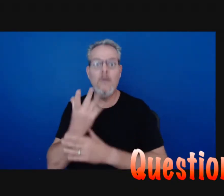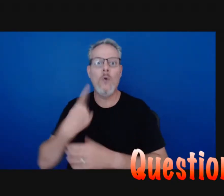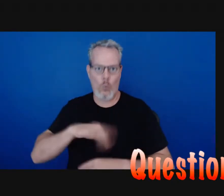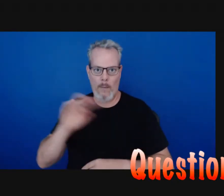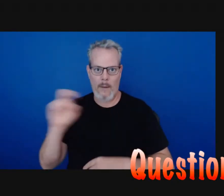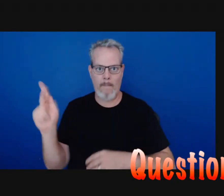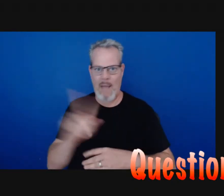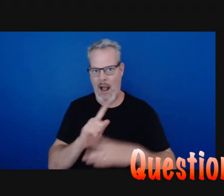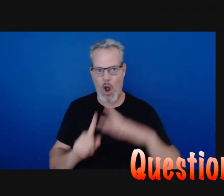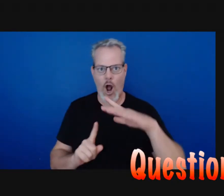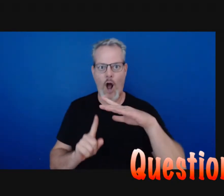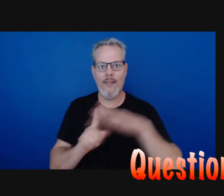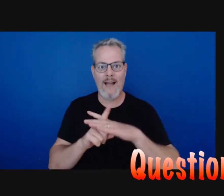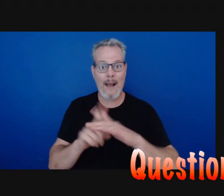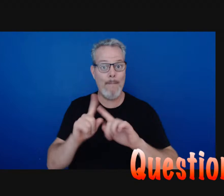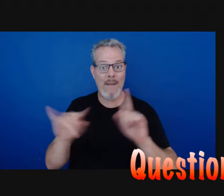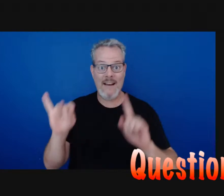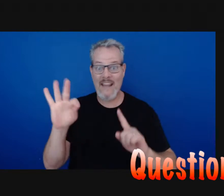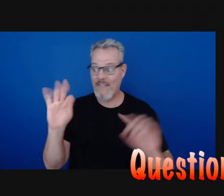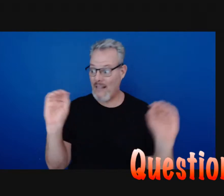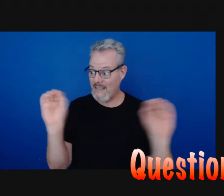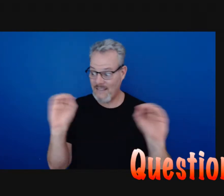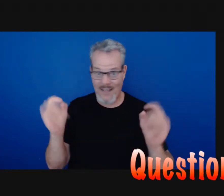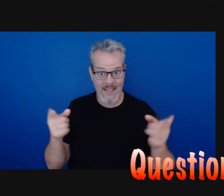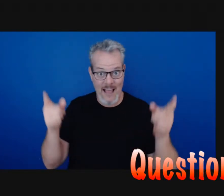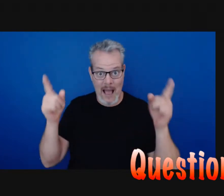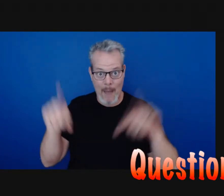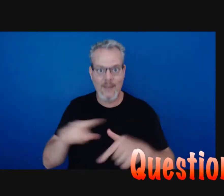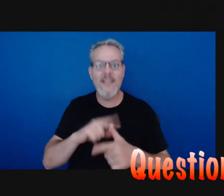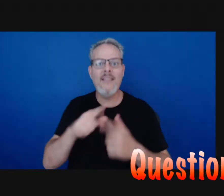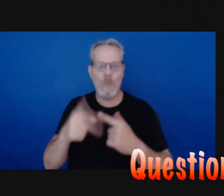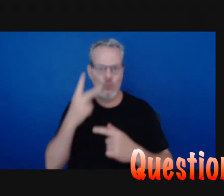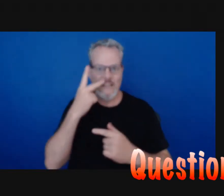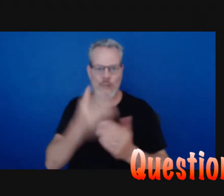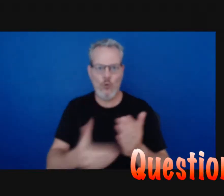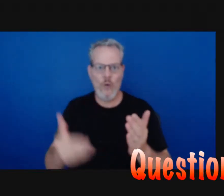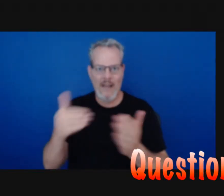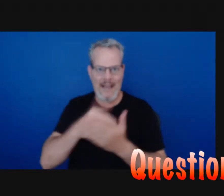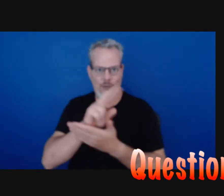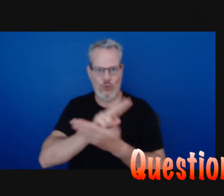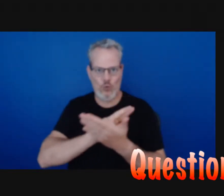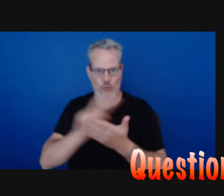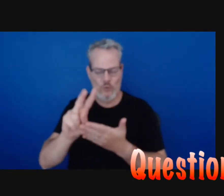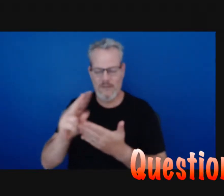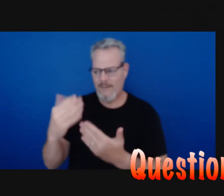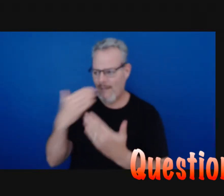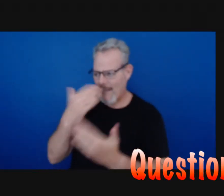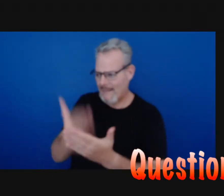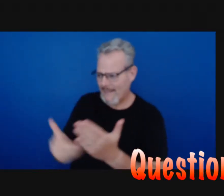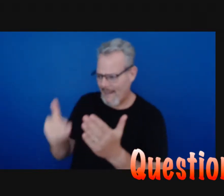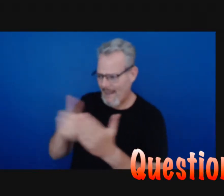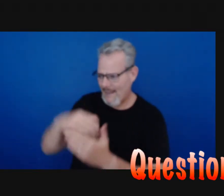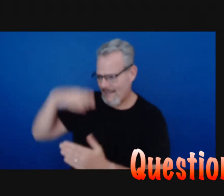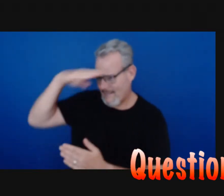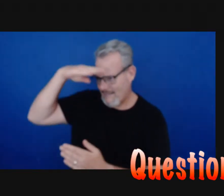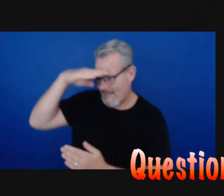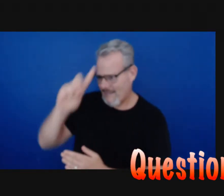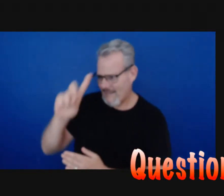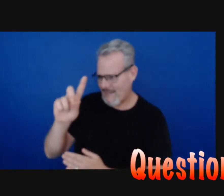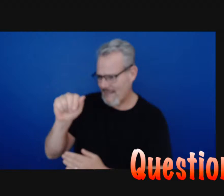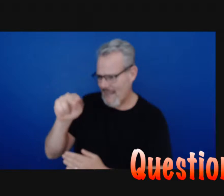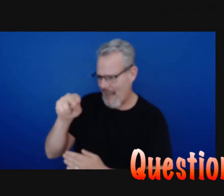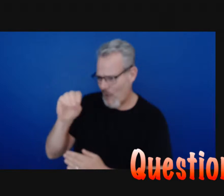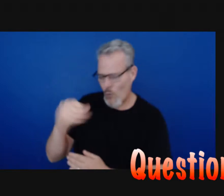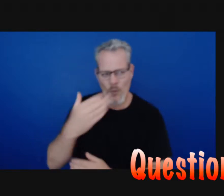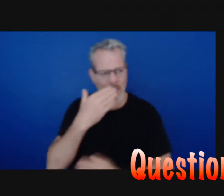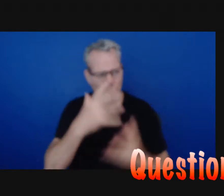unless that happens, we will see you in 2 weeks. We'd like to thank our interpreters, Dano and Carrie, for stepping in today and helping us with the